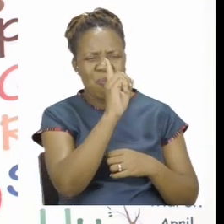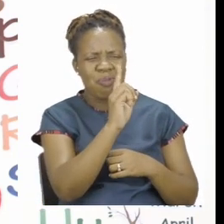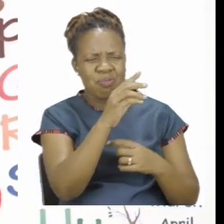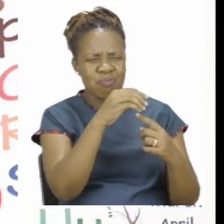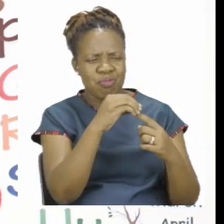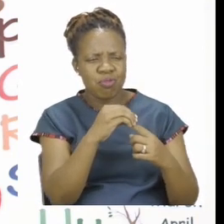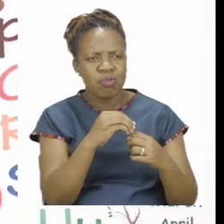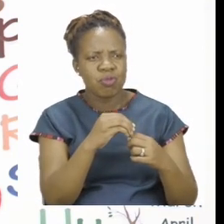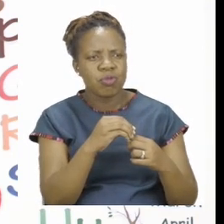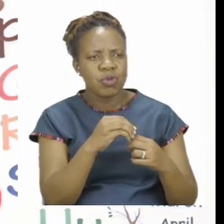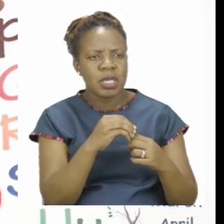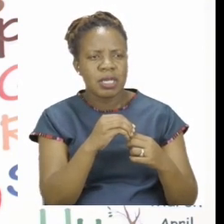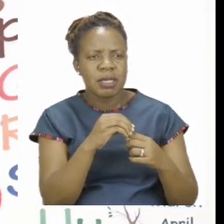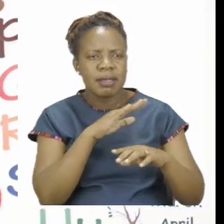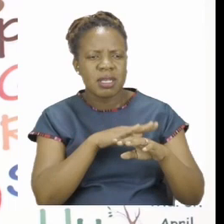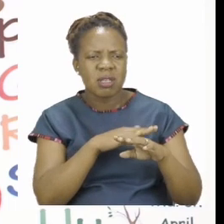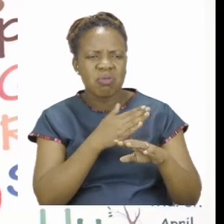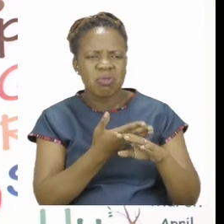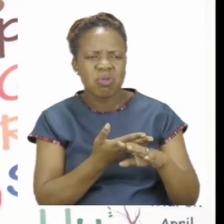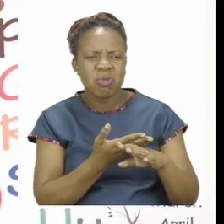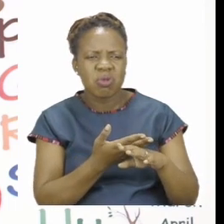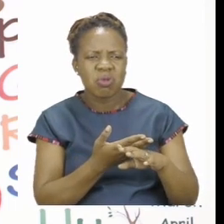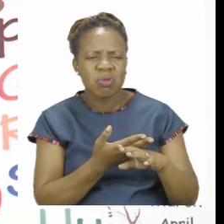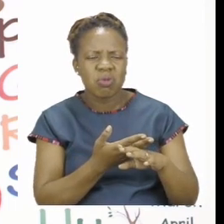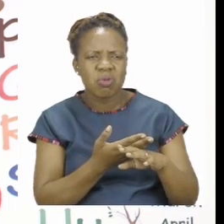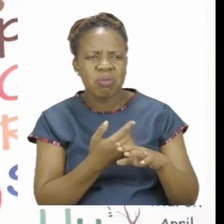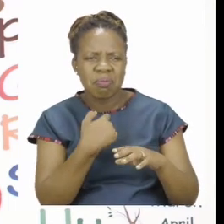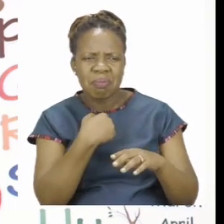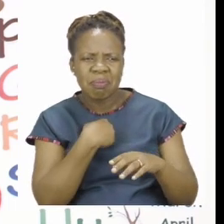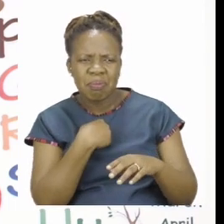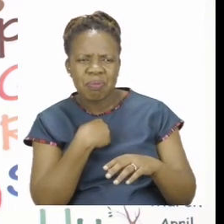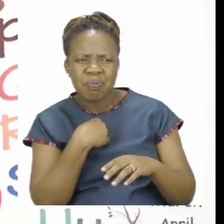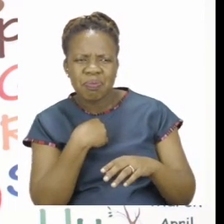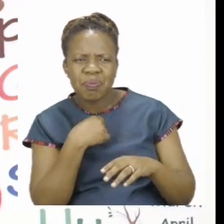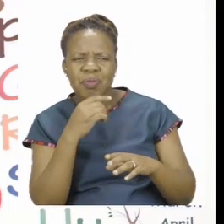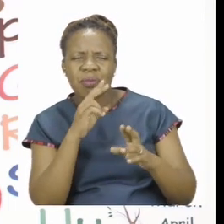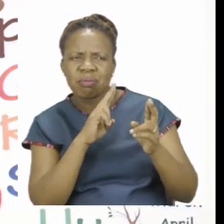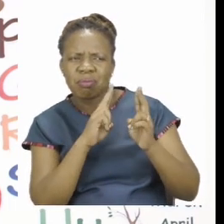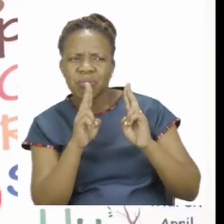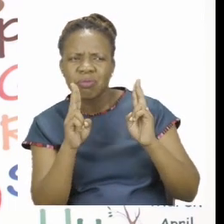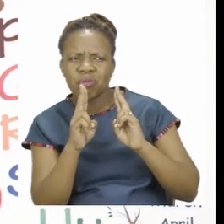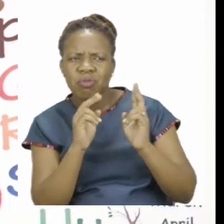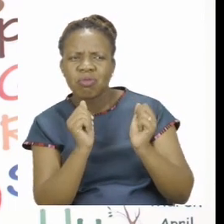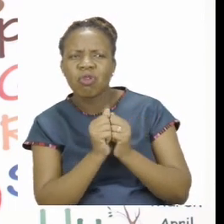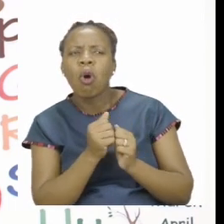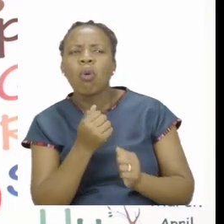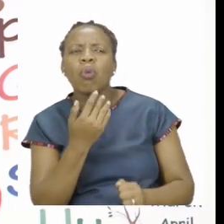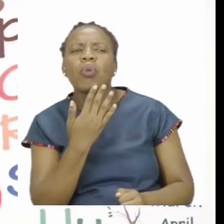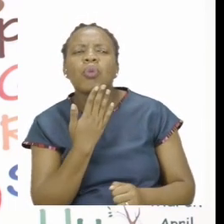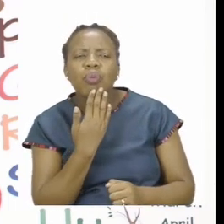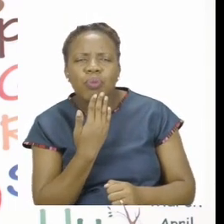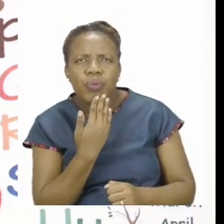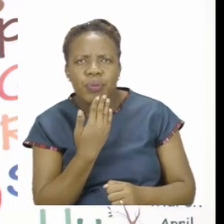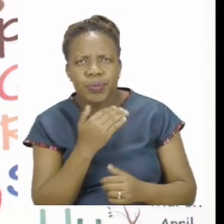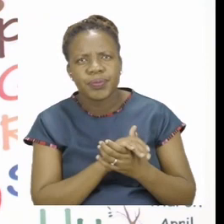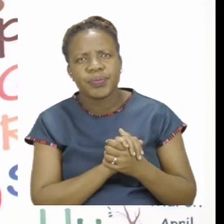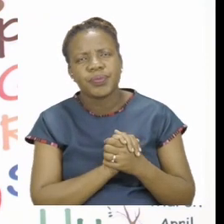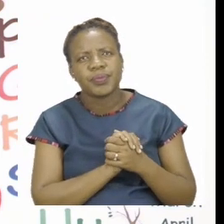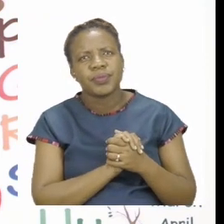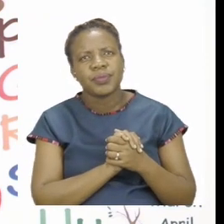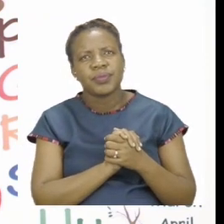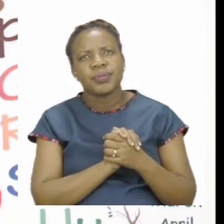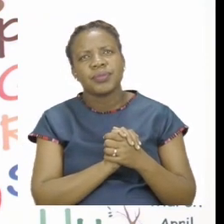correct. Who am I speaking to is not quite correct. Then we have the word